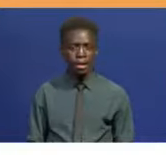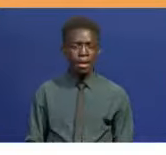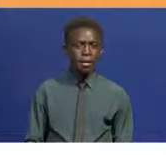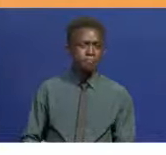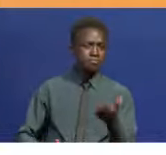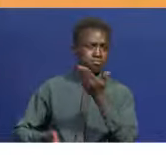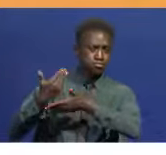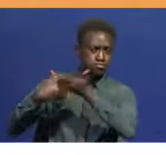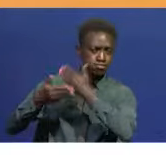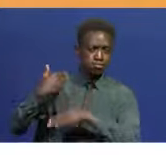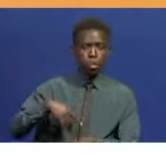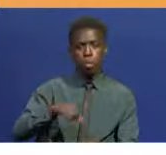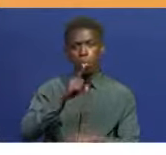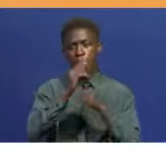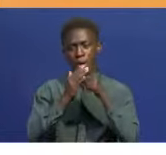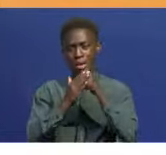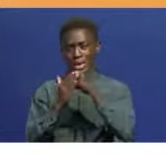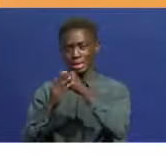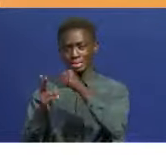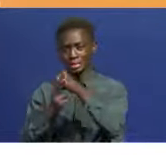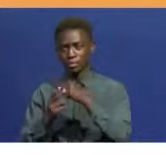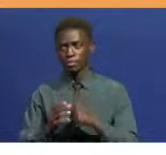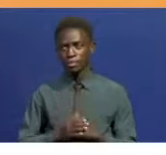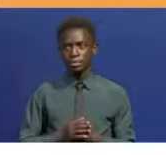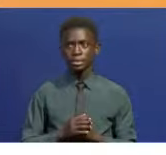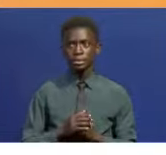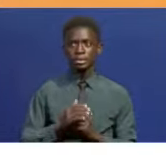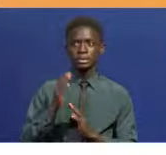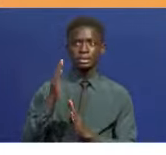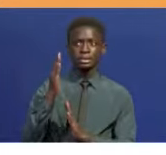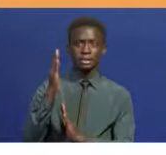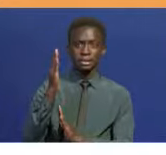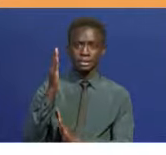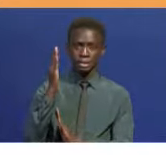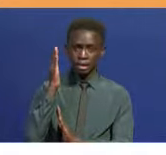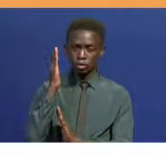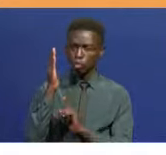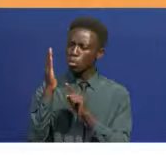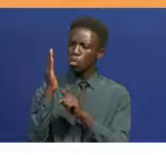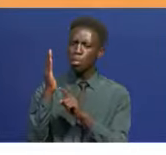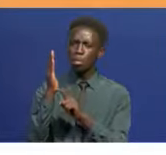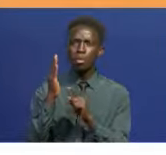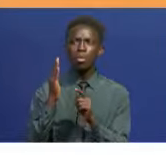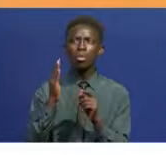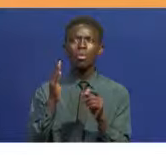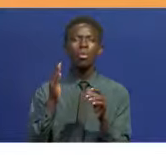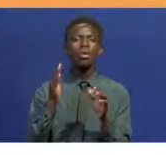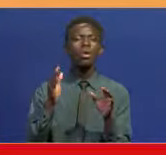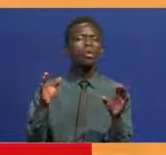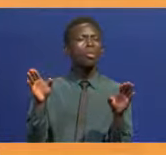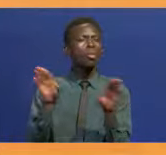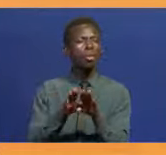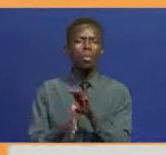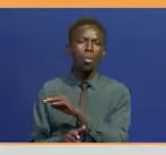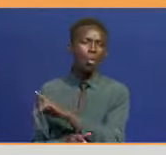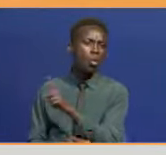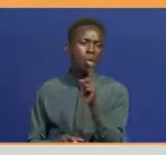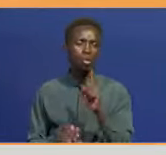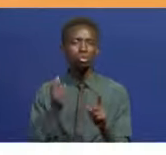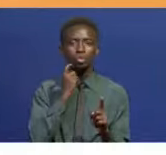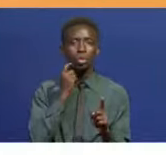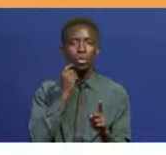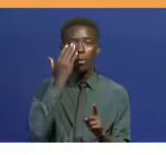1997, Securico was also almost closing shop in Kenya. Why? Price wars. Because they insisted